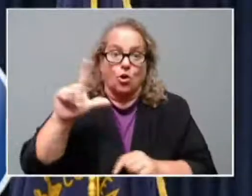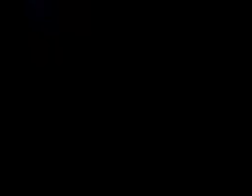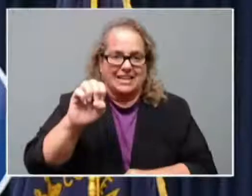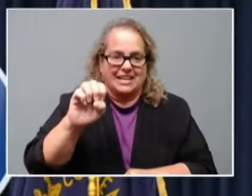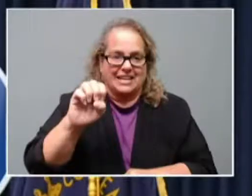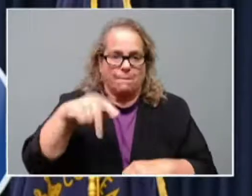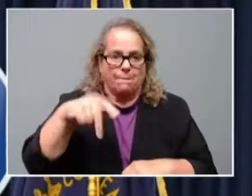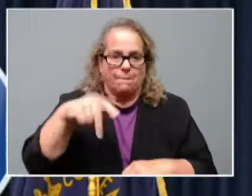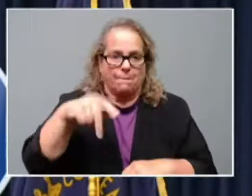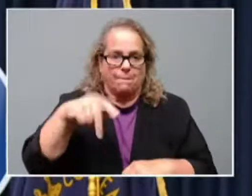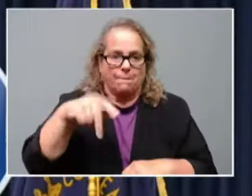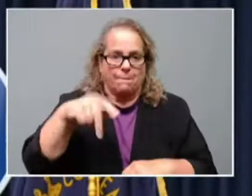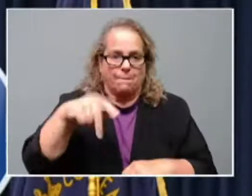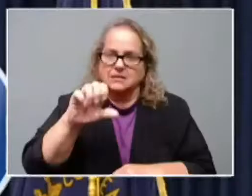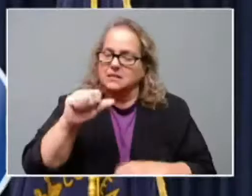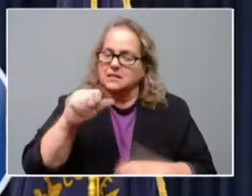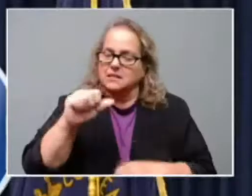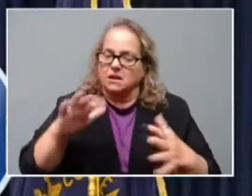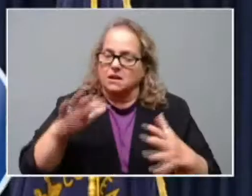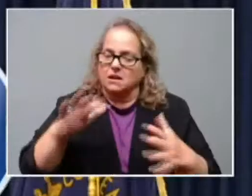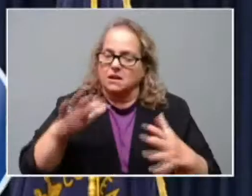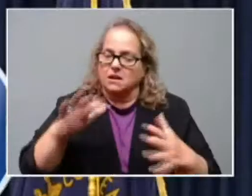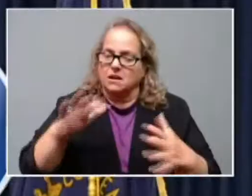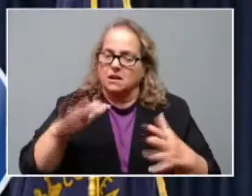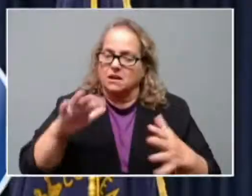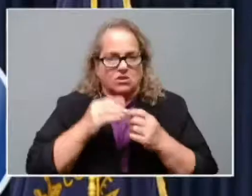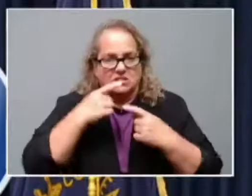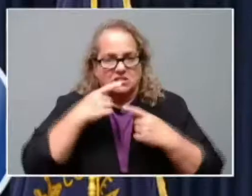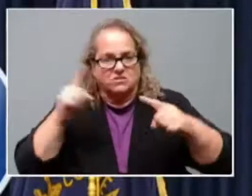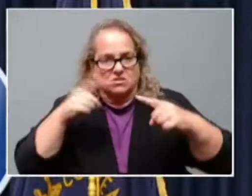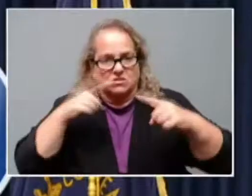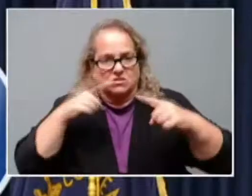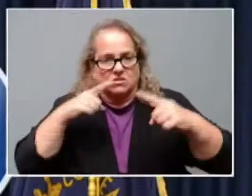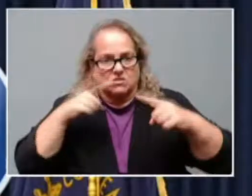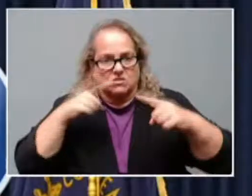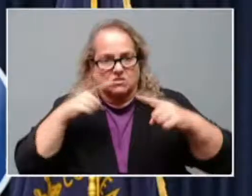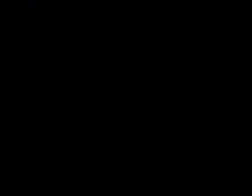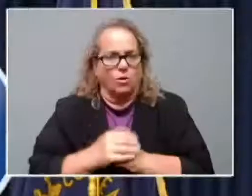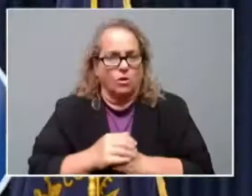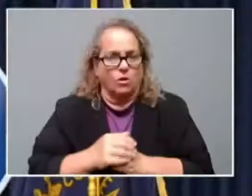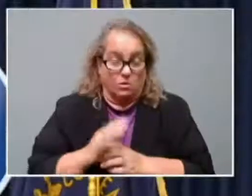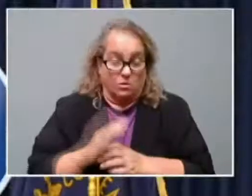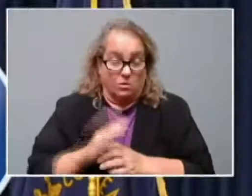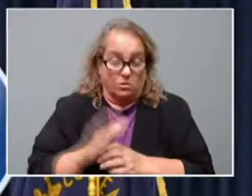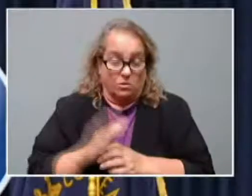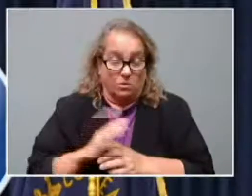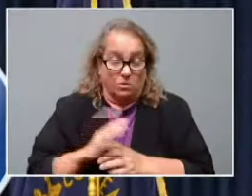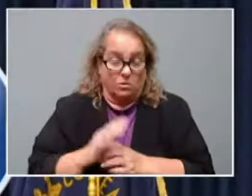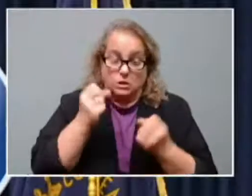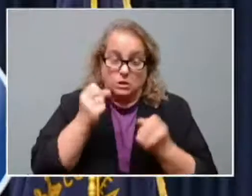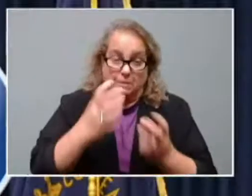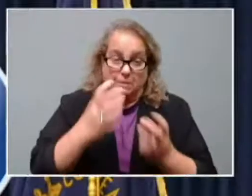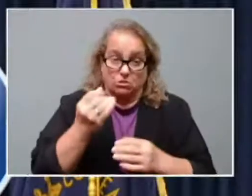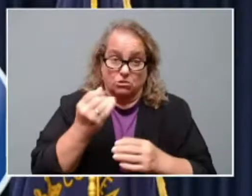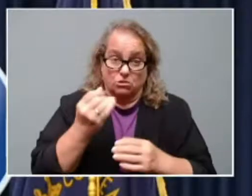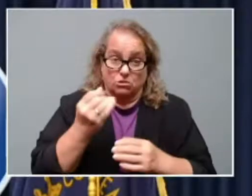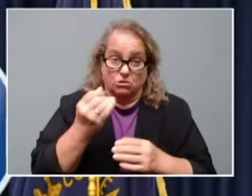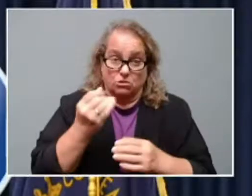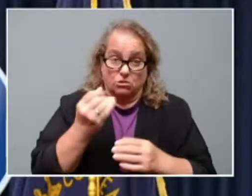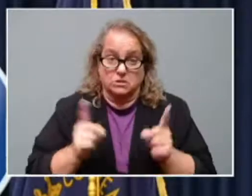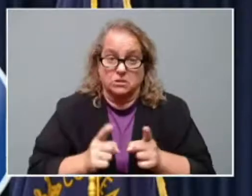back. Those of us who watched those job losses over the years, that hurt.